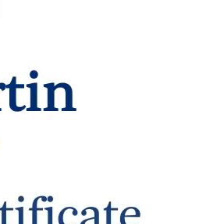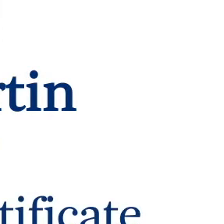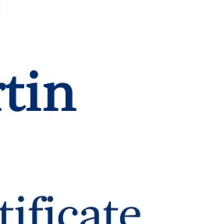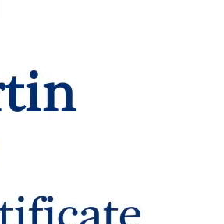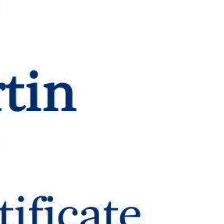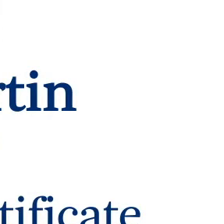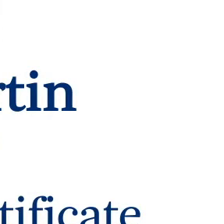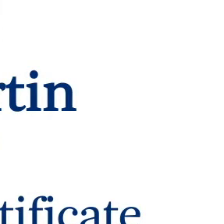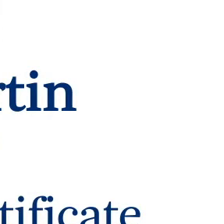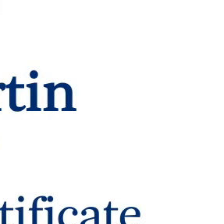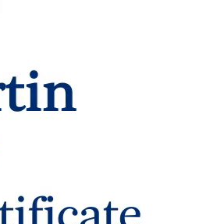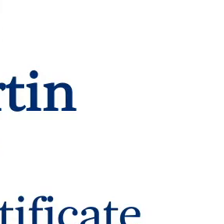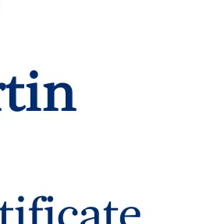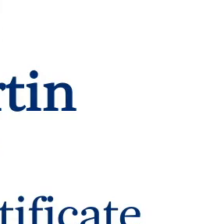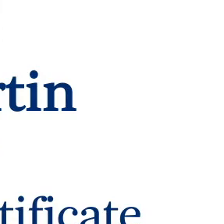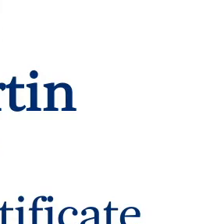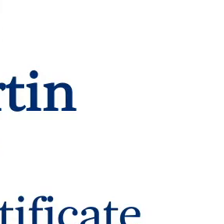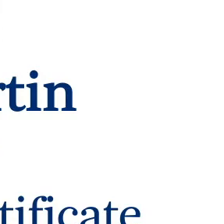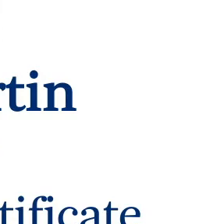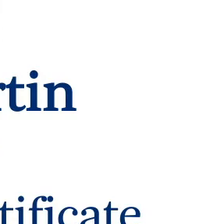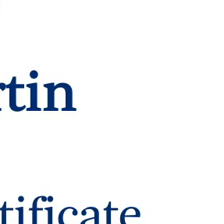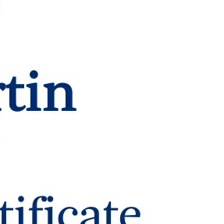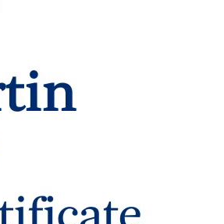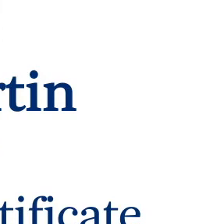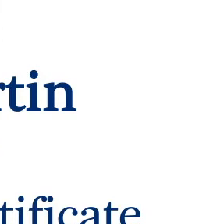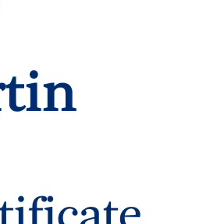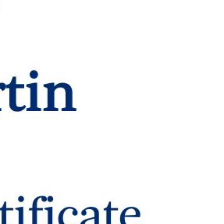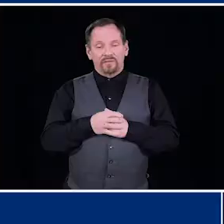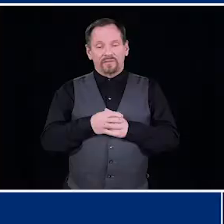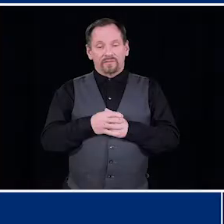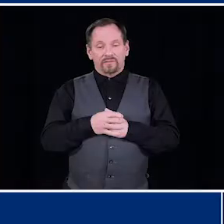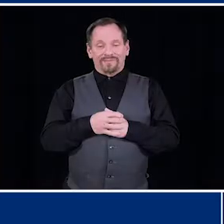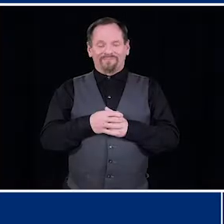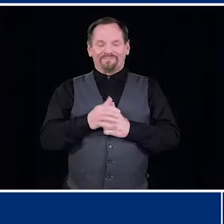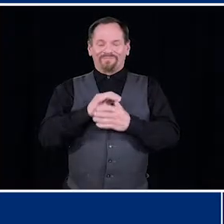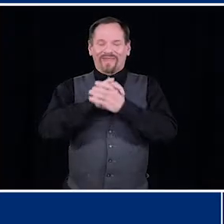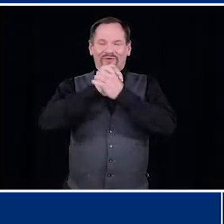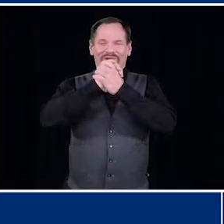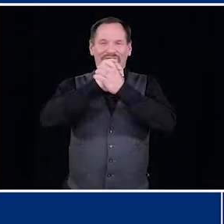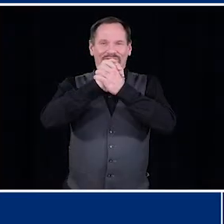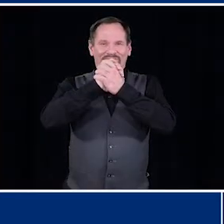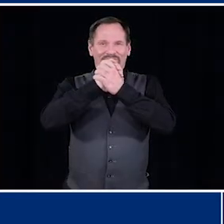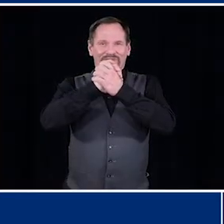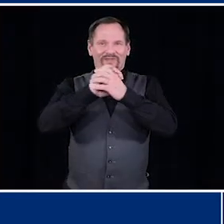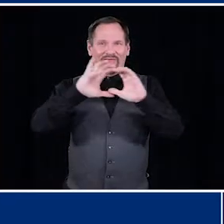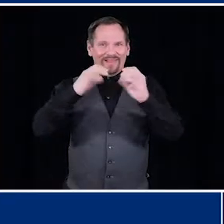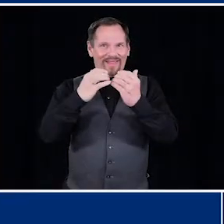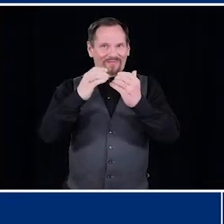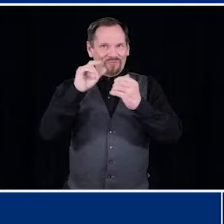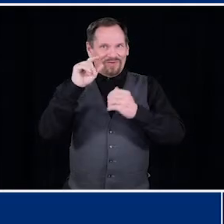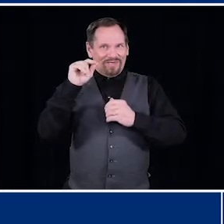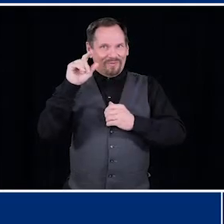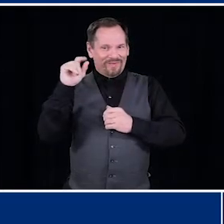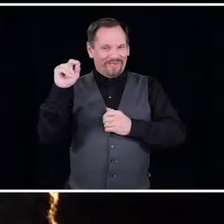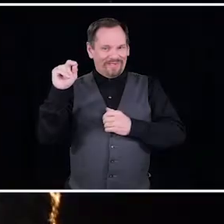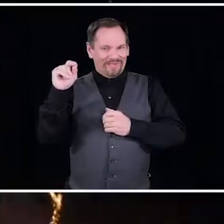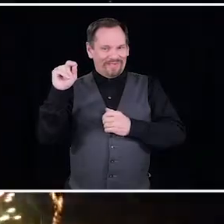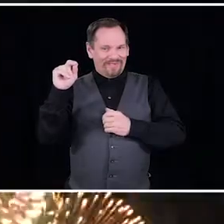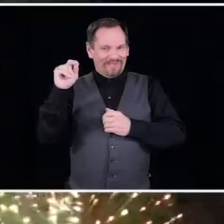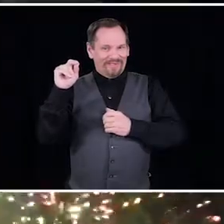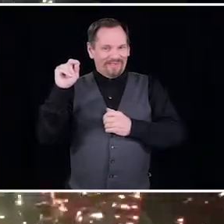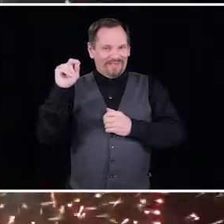Jose Martin Villar. Congratulations to the class of 2020.